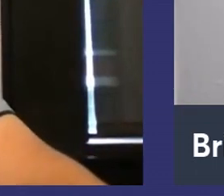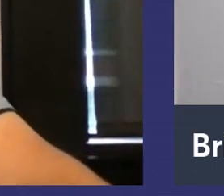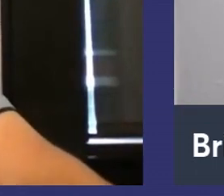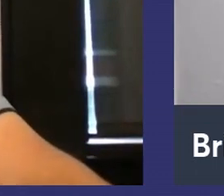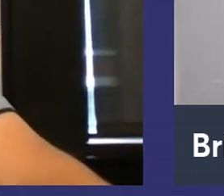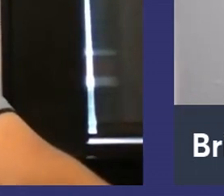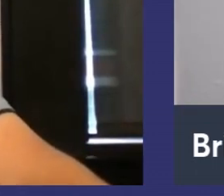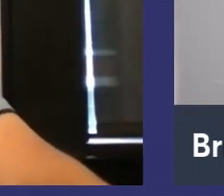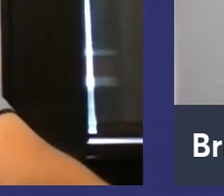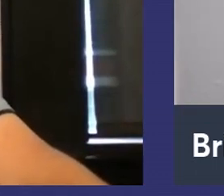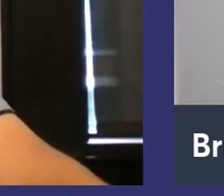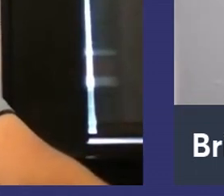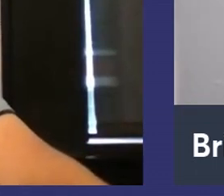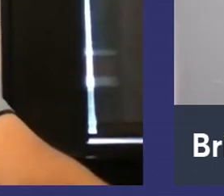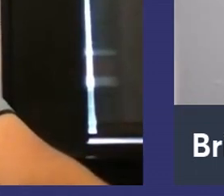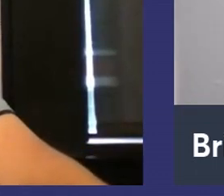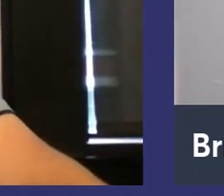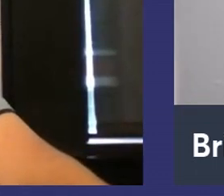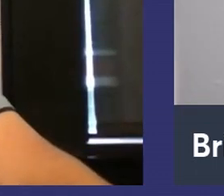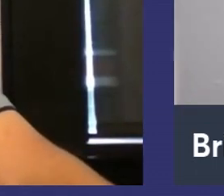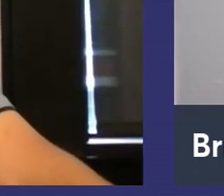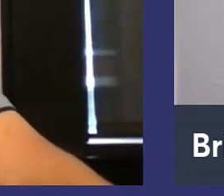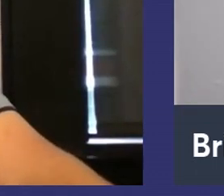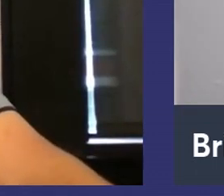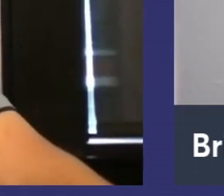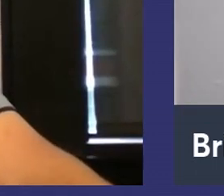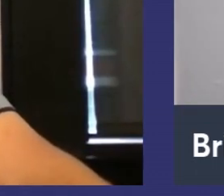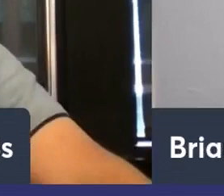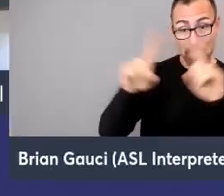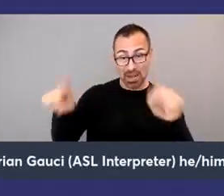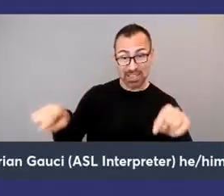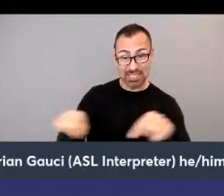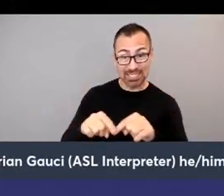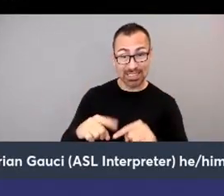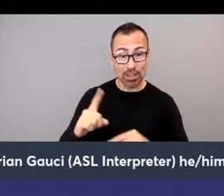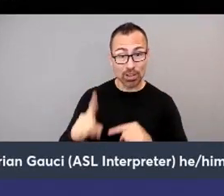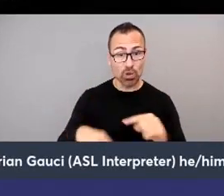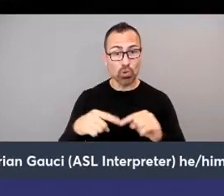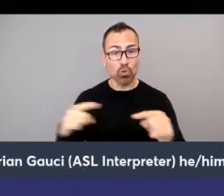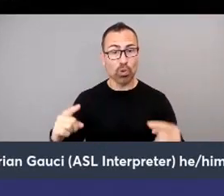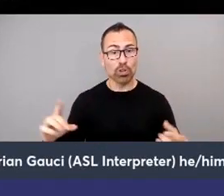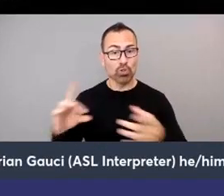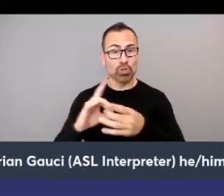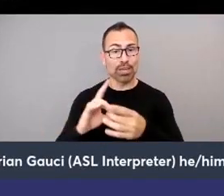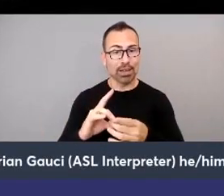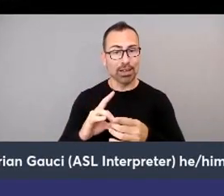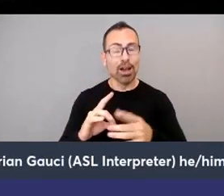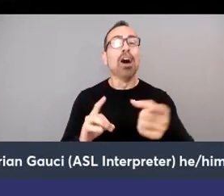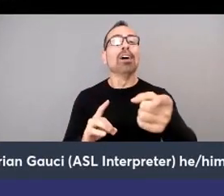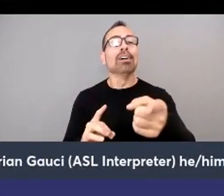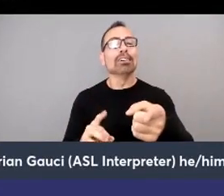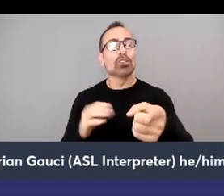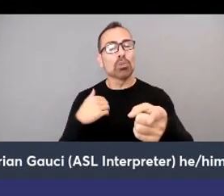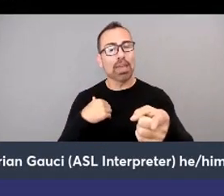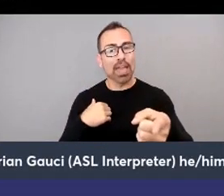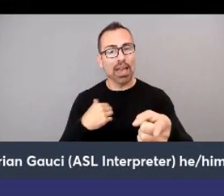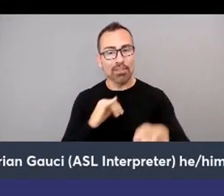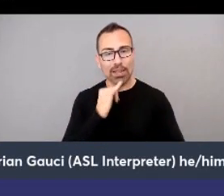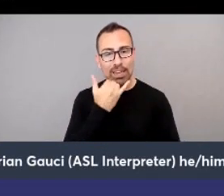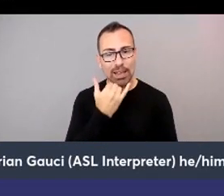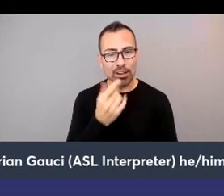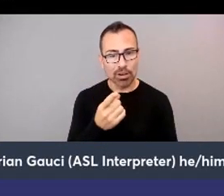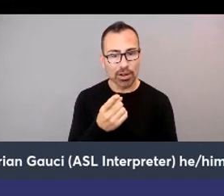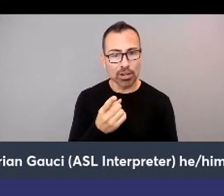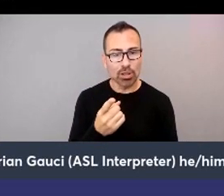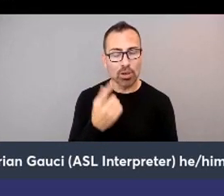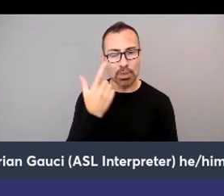thing, as you can see on my screen here, when you connect to it, you do get like, an error of you don't have